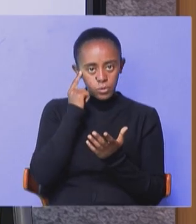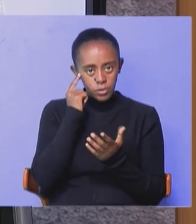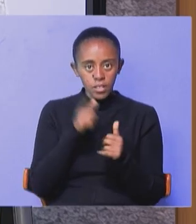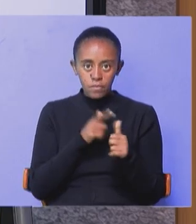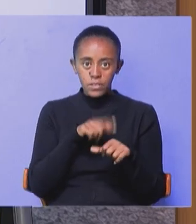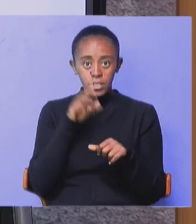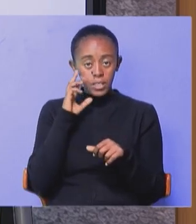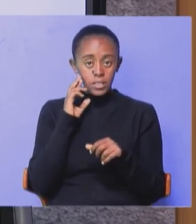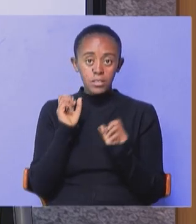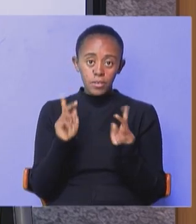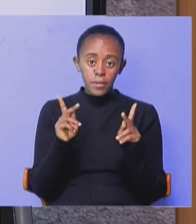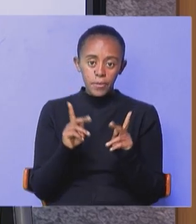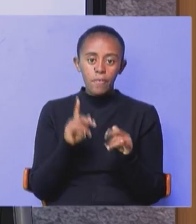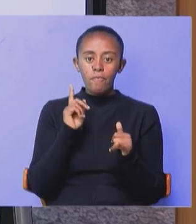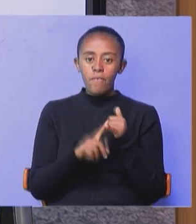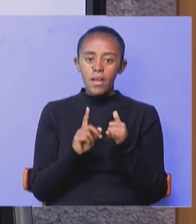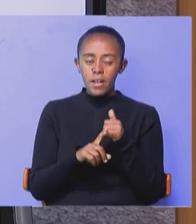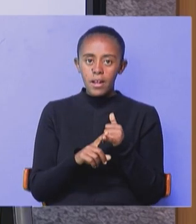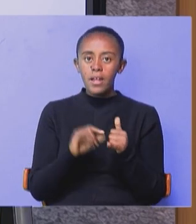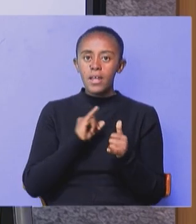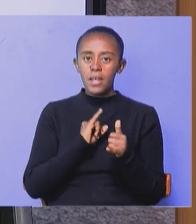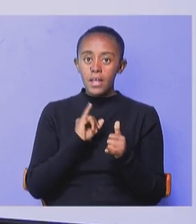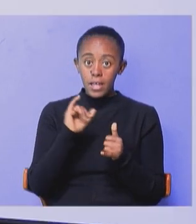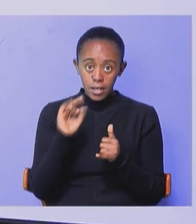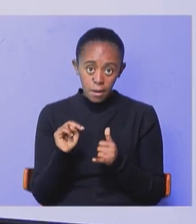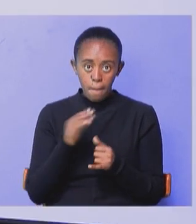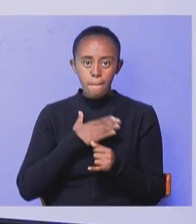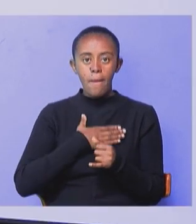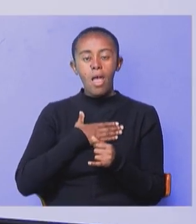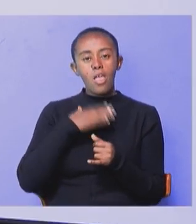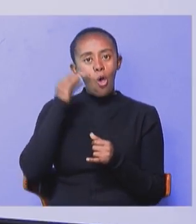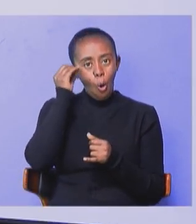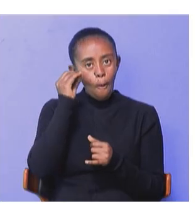first case. Okay, finally, in my opinion,